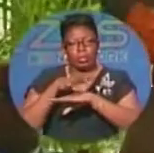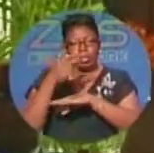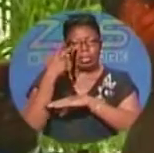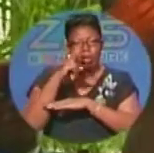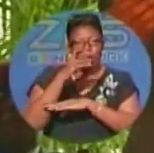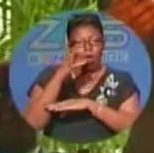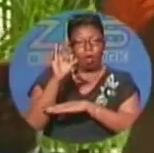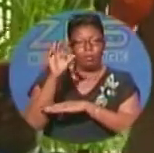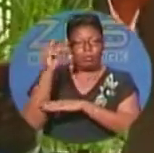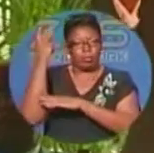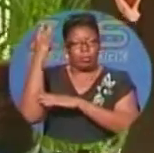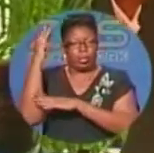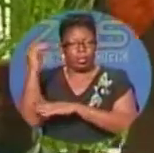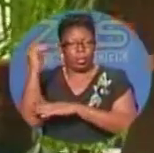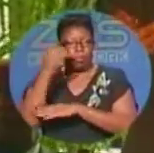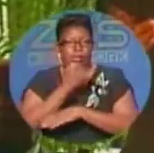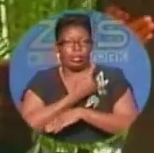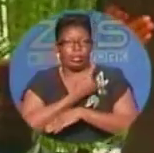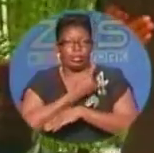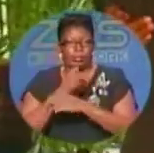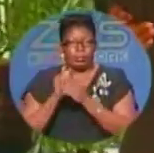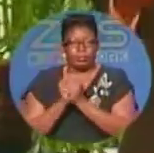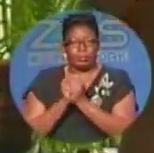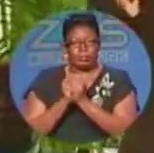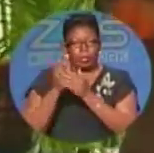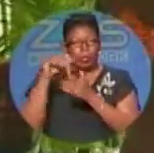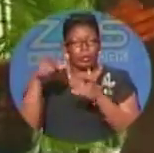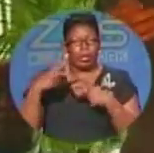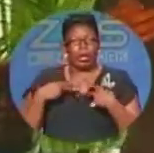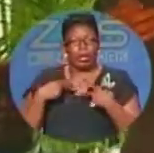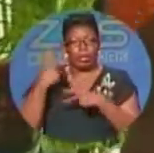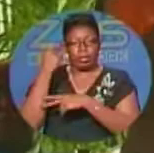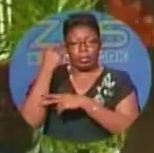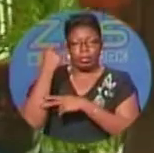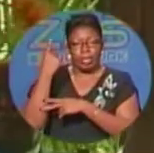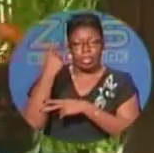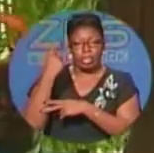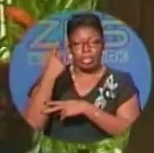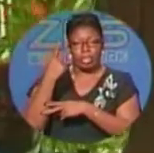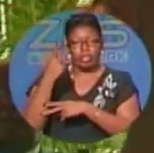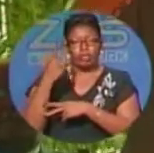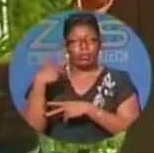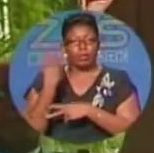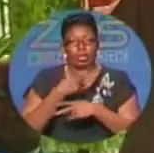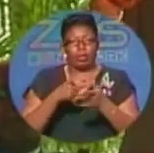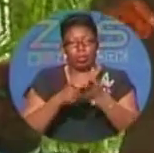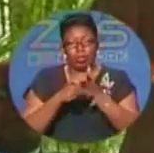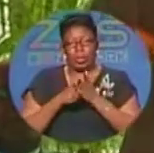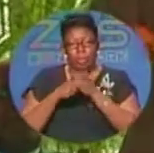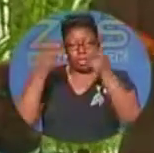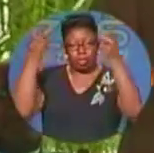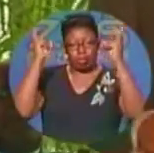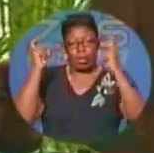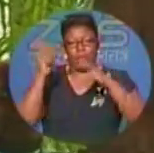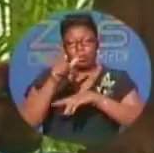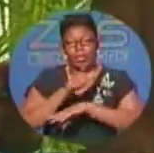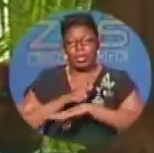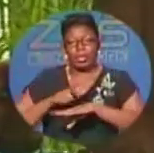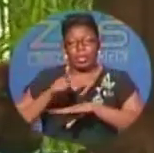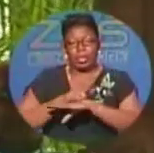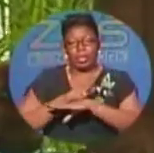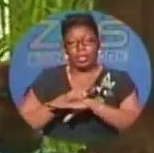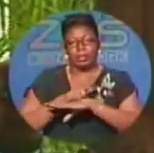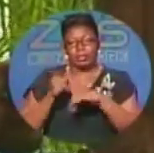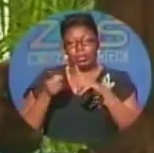appreciated his patience, his understanding, and we requested Crown land in order to build this